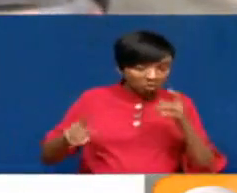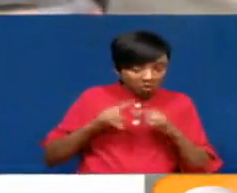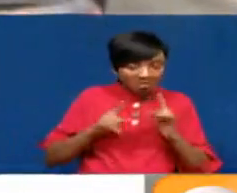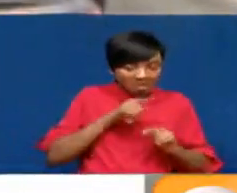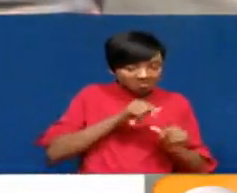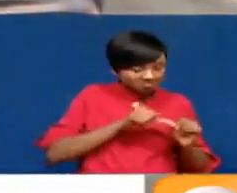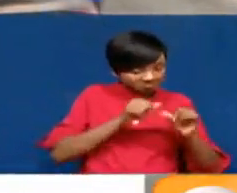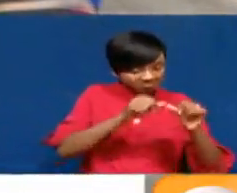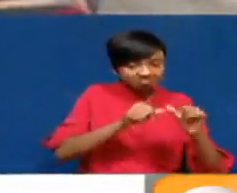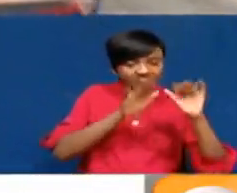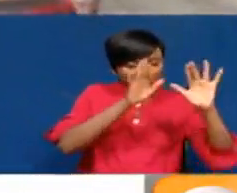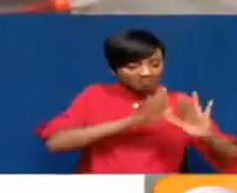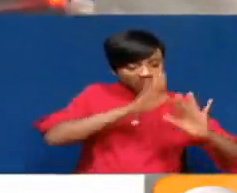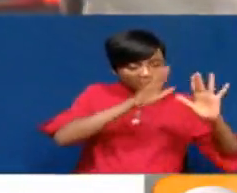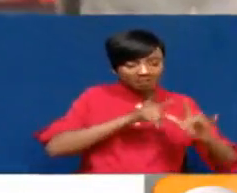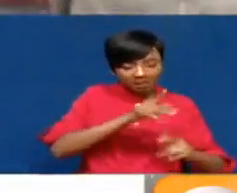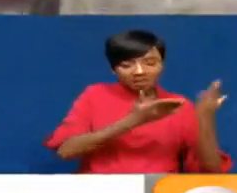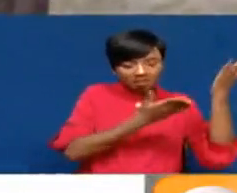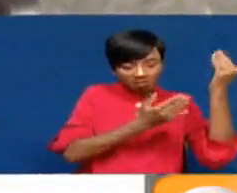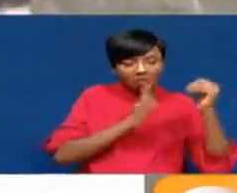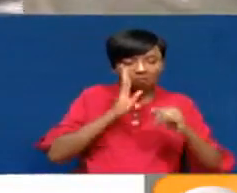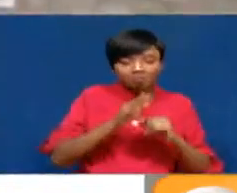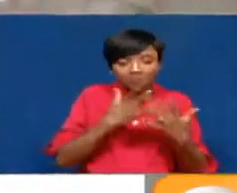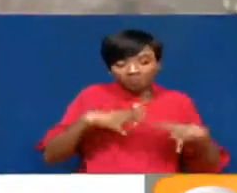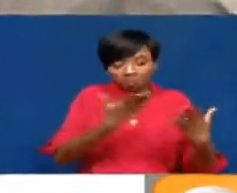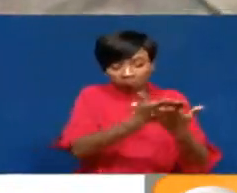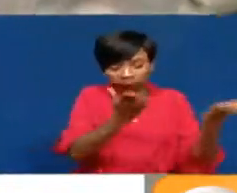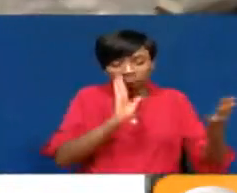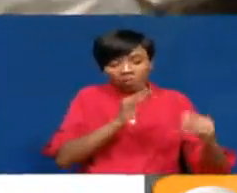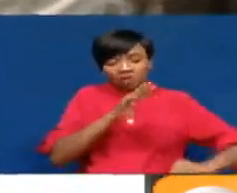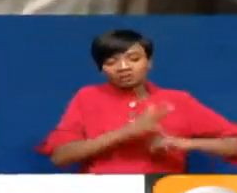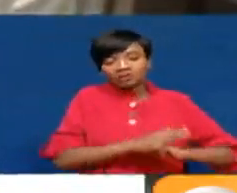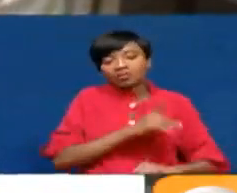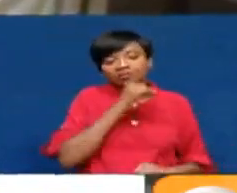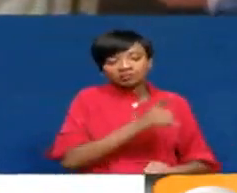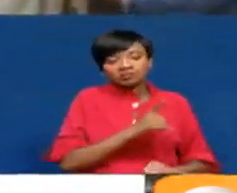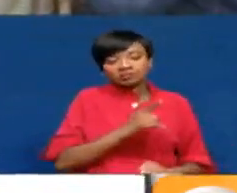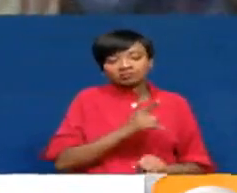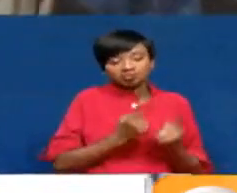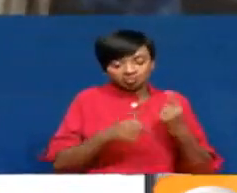his campaigns with the hope that he will win the confidence of the people and their support to